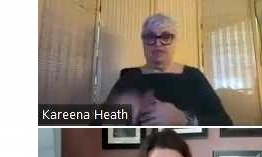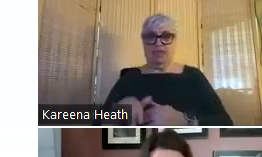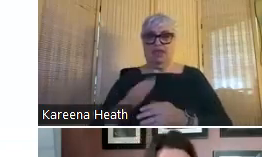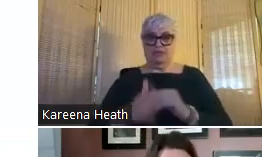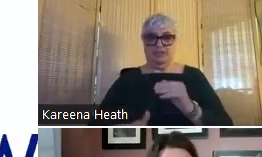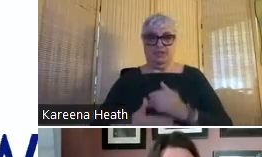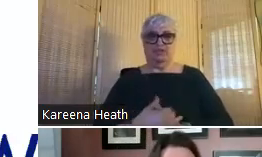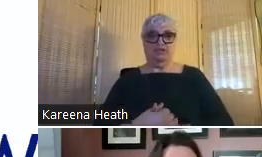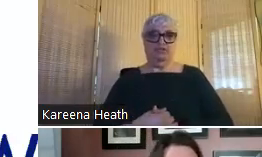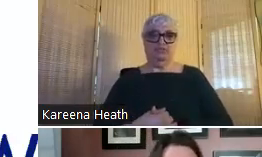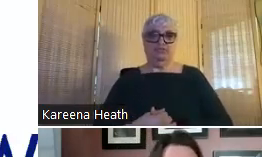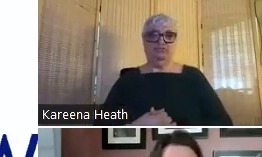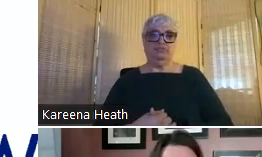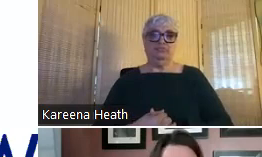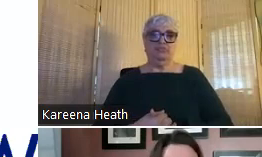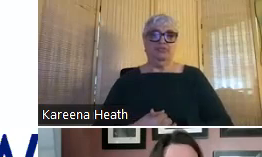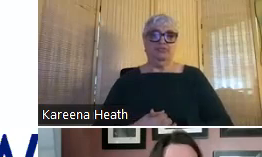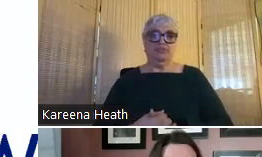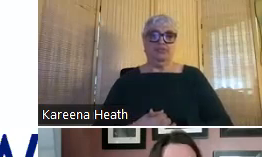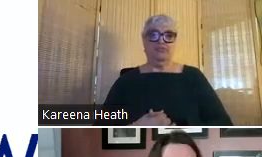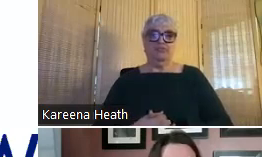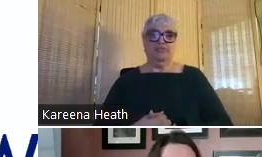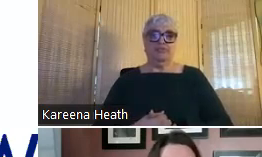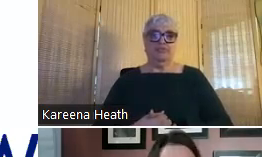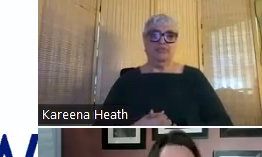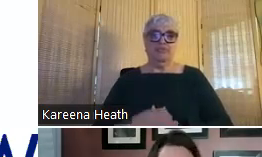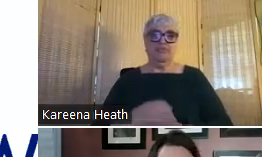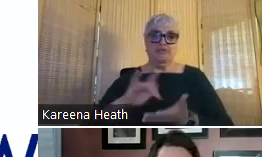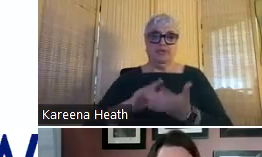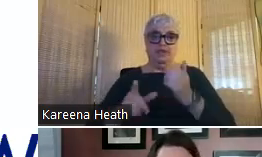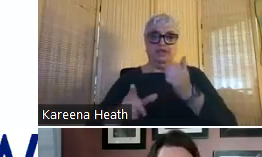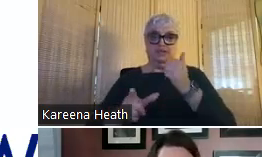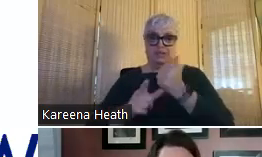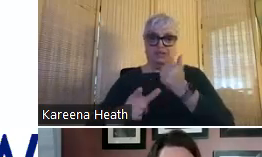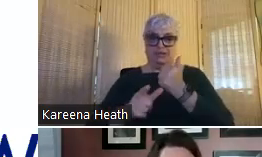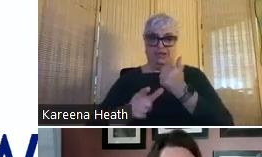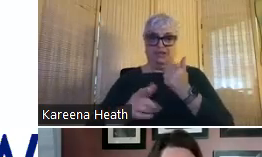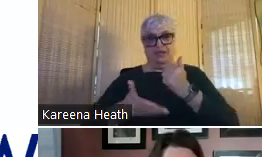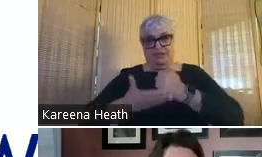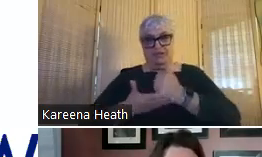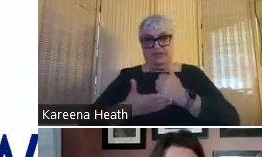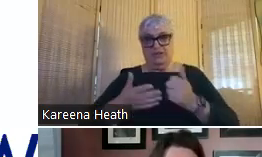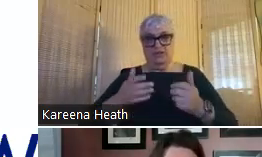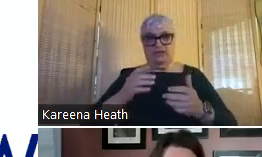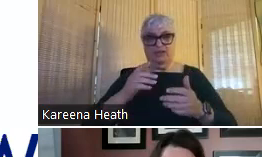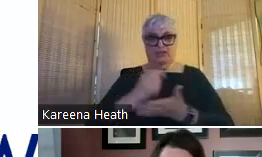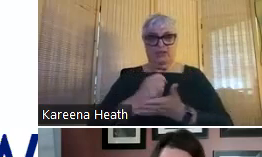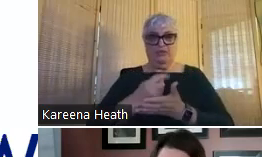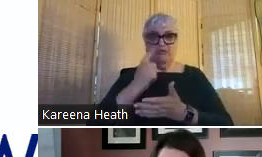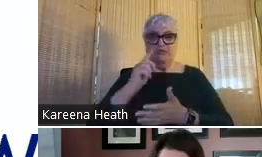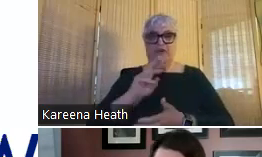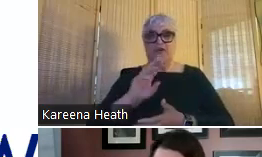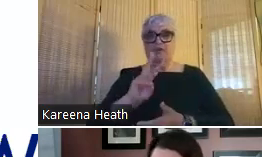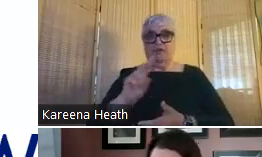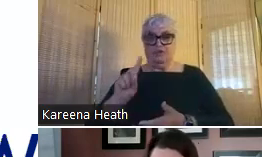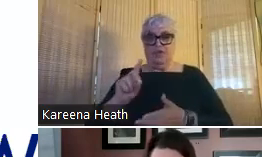completion. Next slide, please. So medication-assisted treatment for withdrawal management. This has been